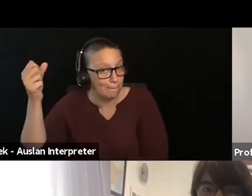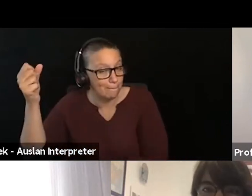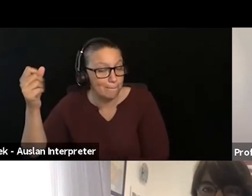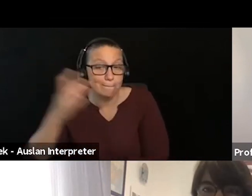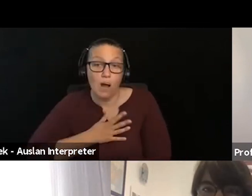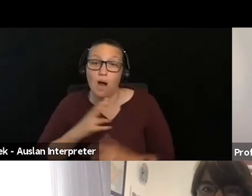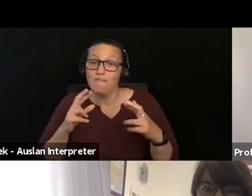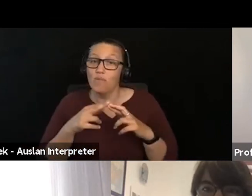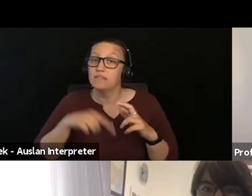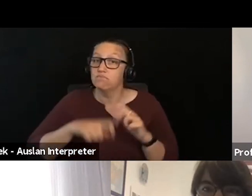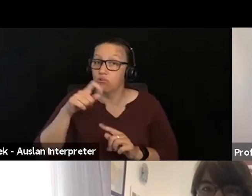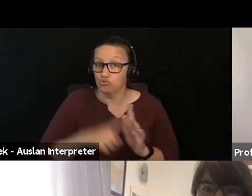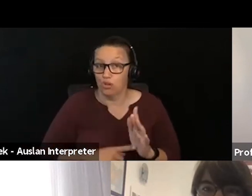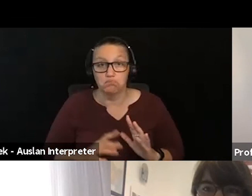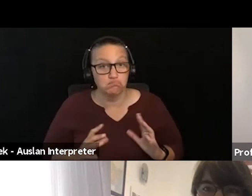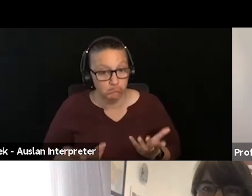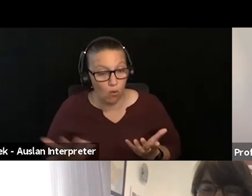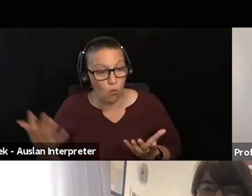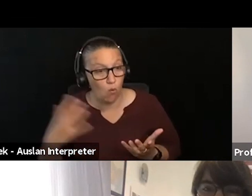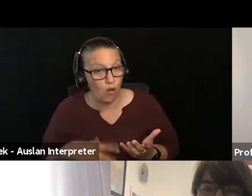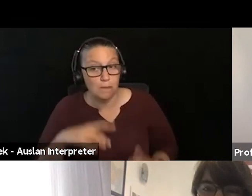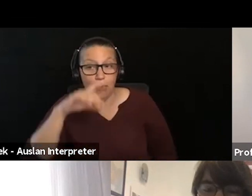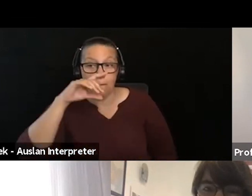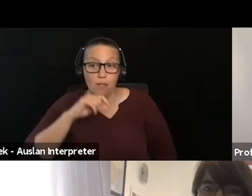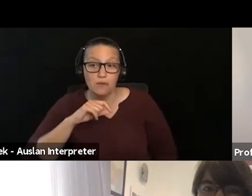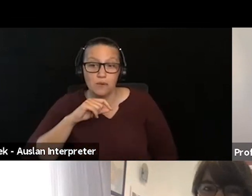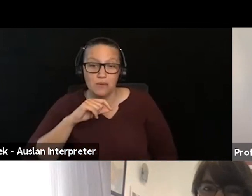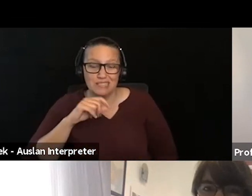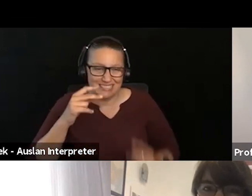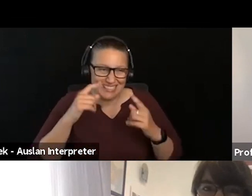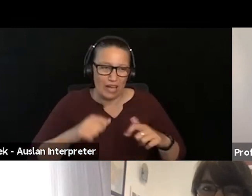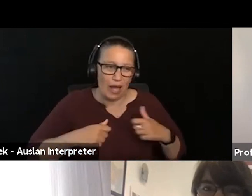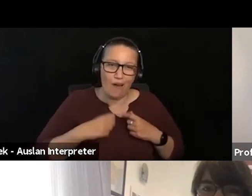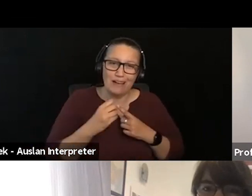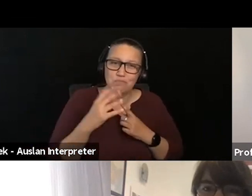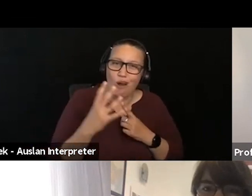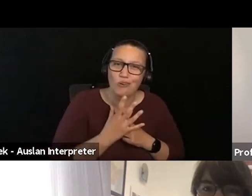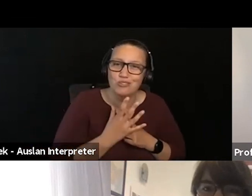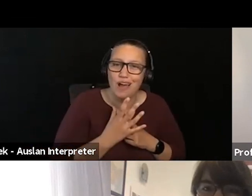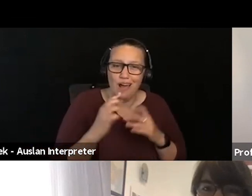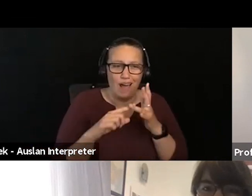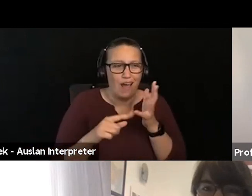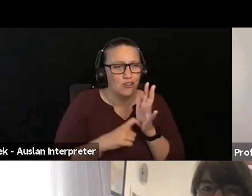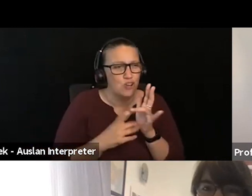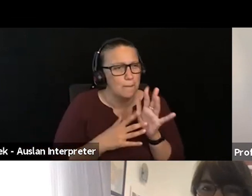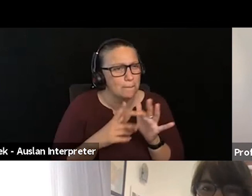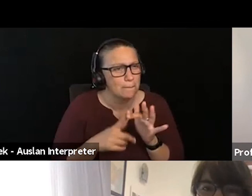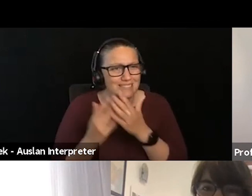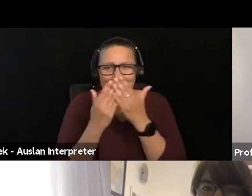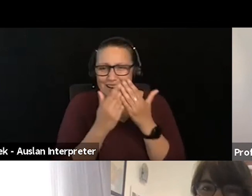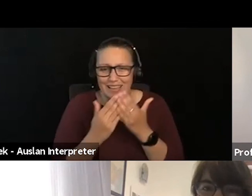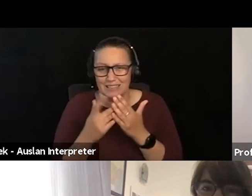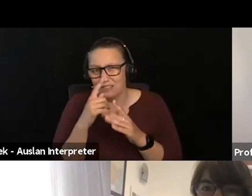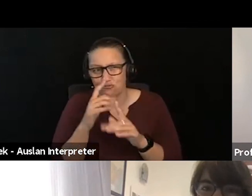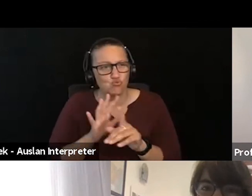really be able to, you know, in terms of particularly around our exposure outcome studies, to really help drive some of the policy and practice